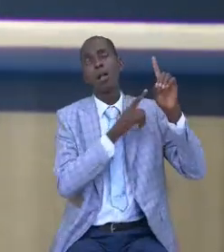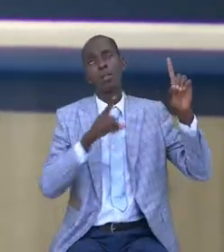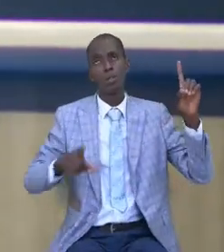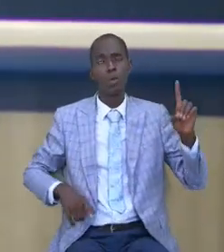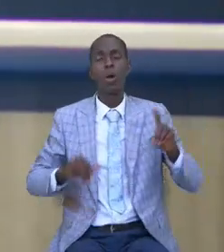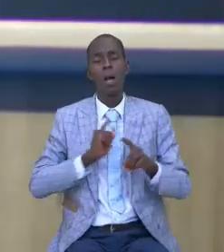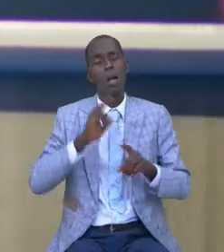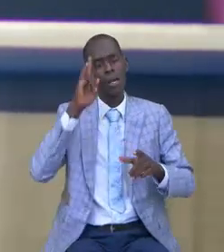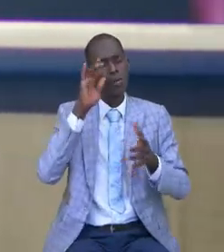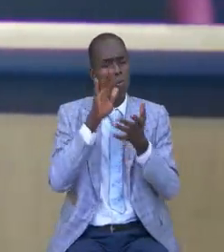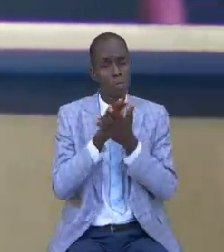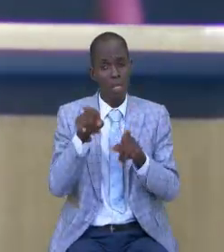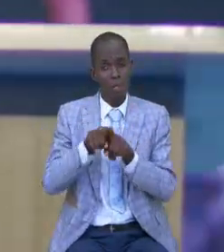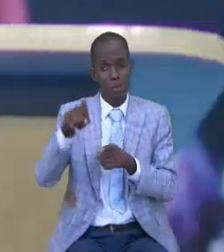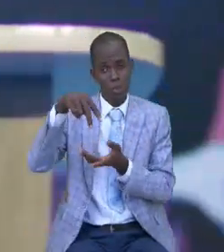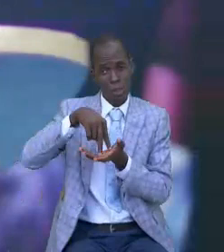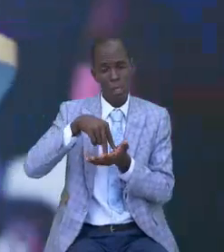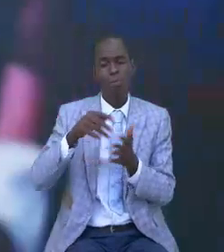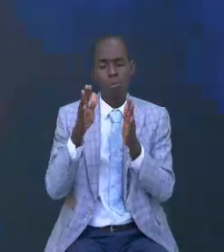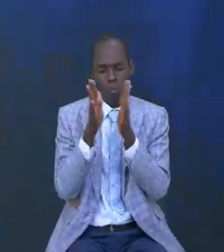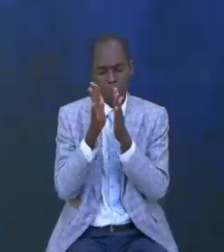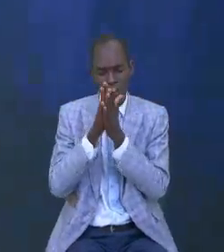Raise up that hand and